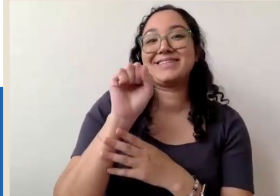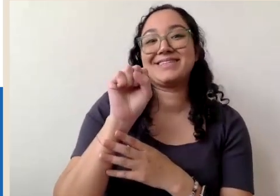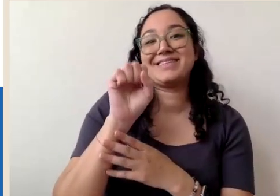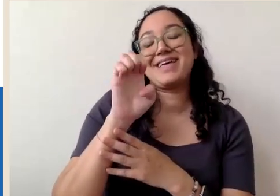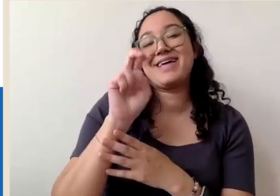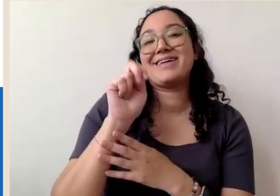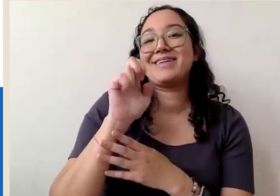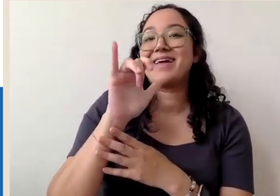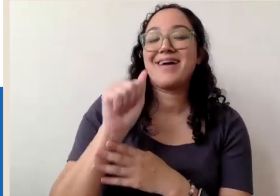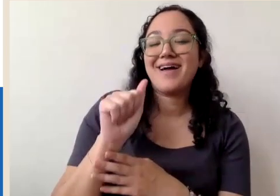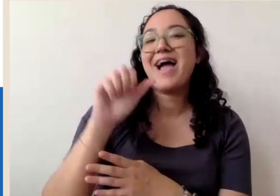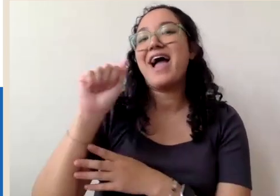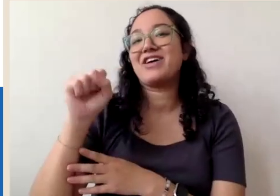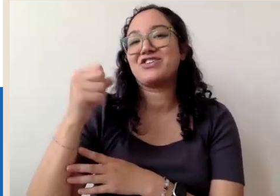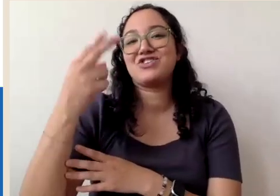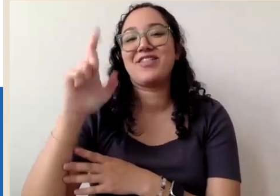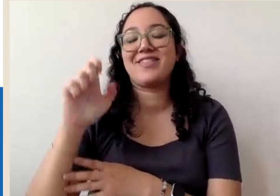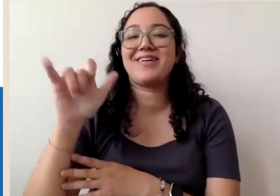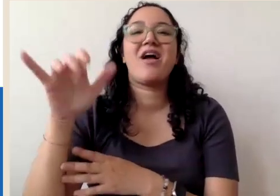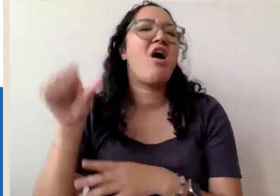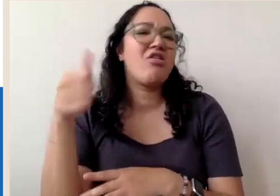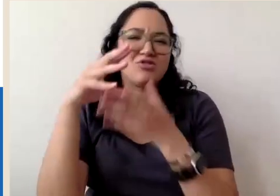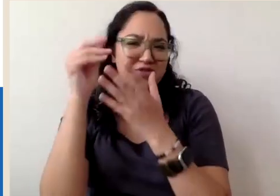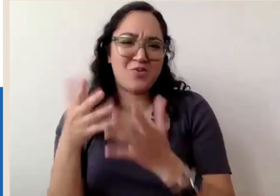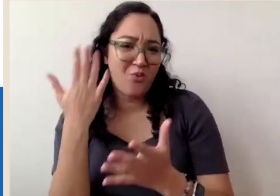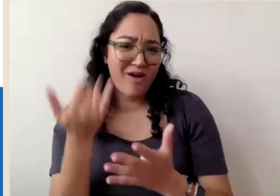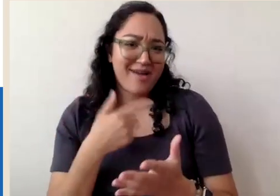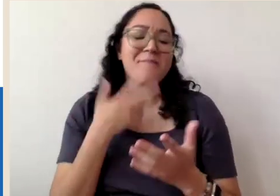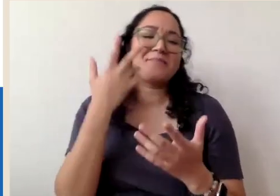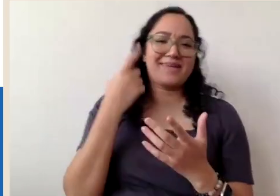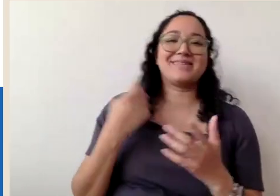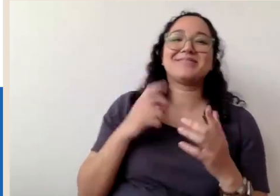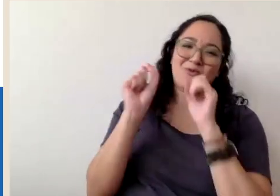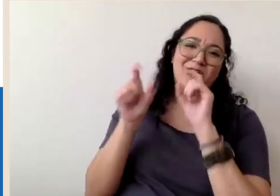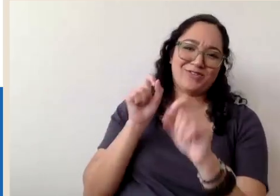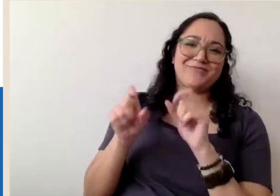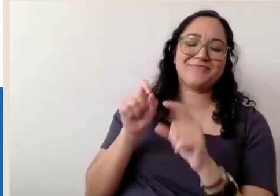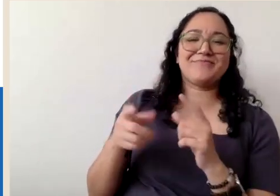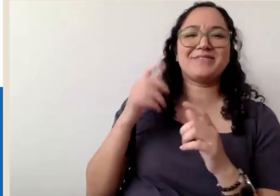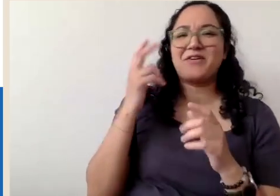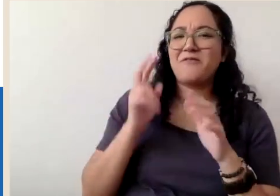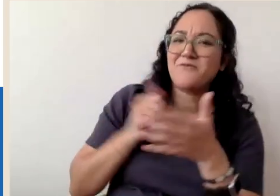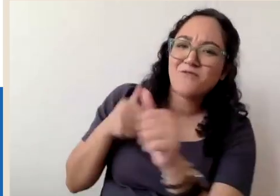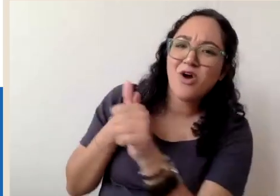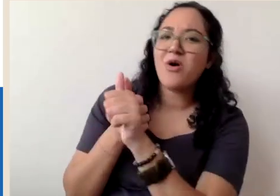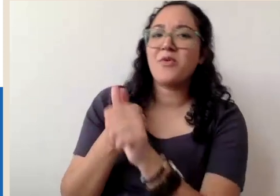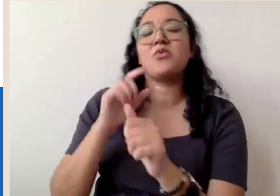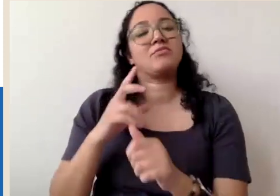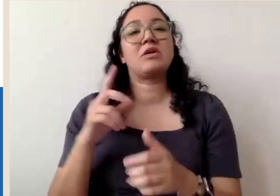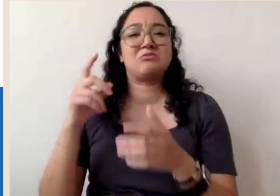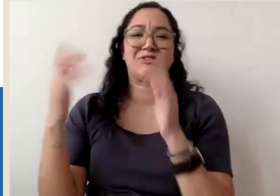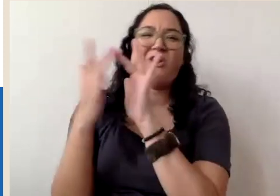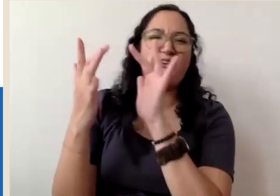are the results of those surveys and just following up with students to see how they're doing. We have a group where we stay in contact with our students